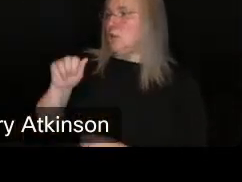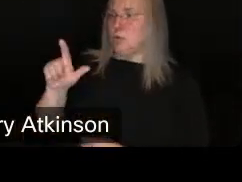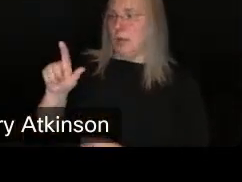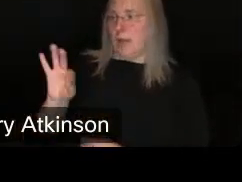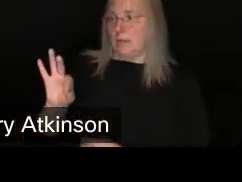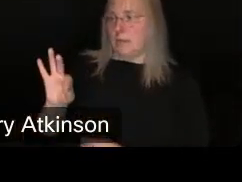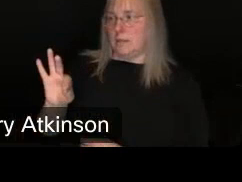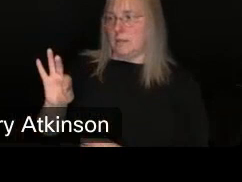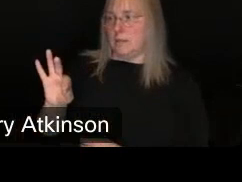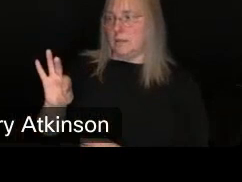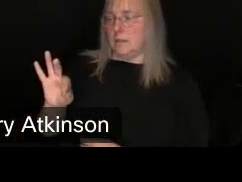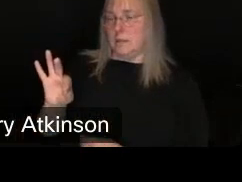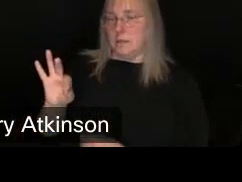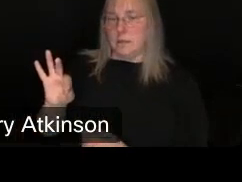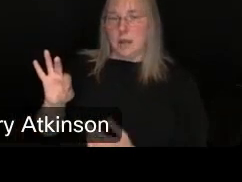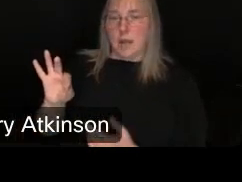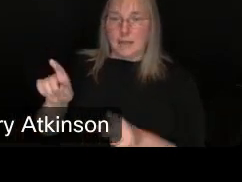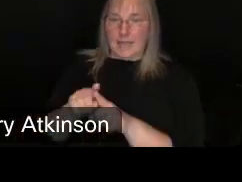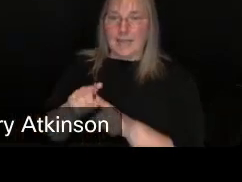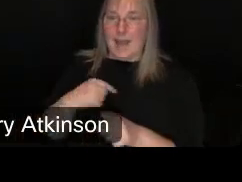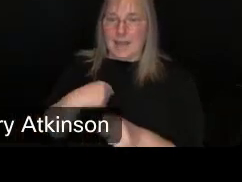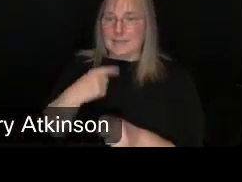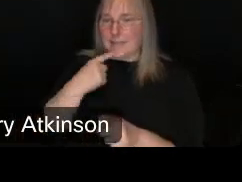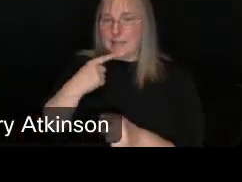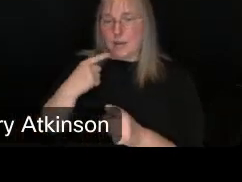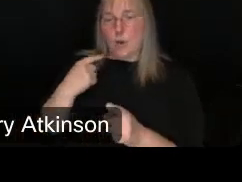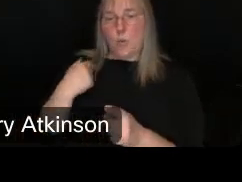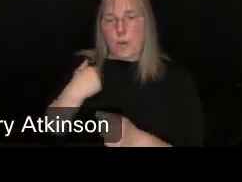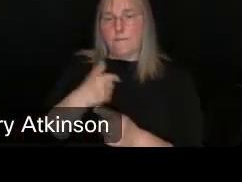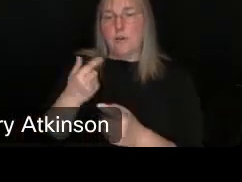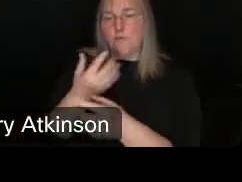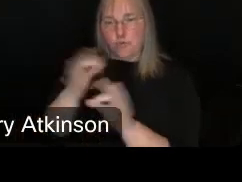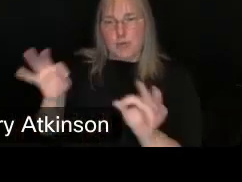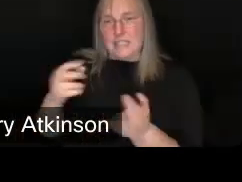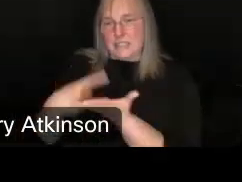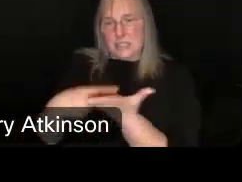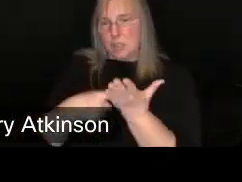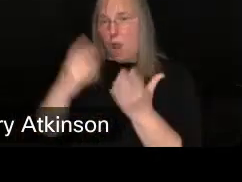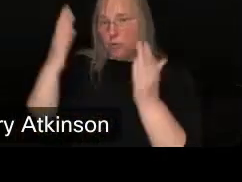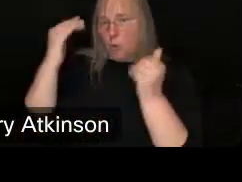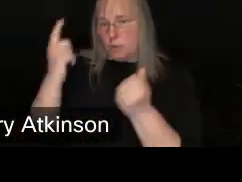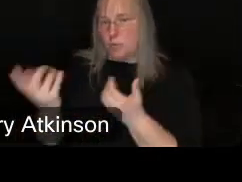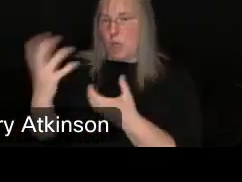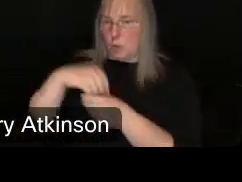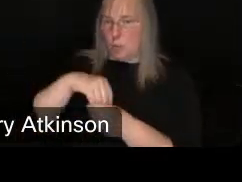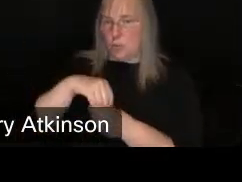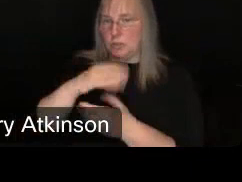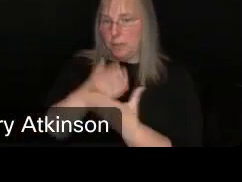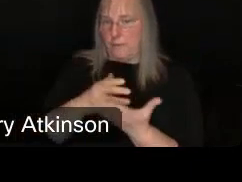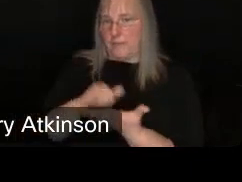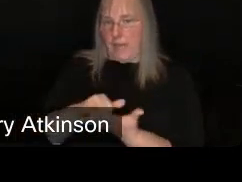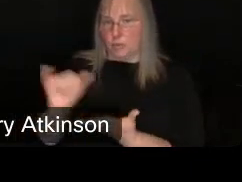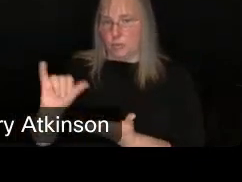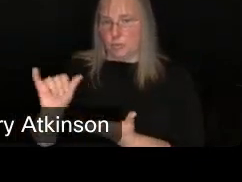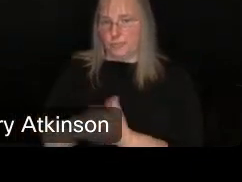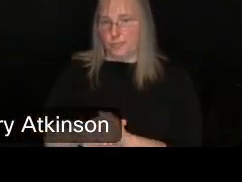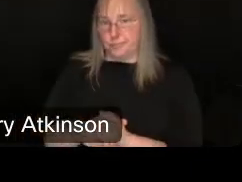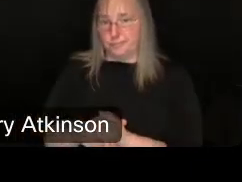I say possible fee discussion, I was hoping to including some of that as well on that. So